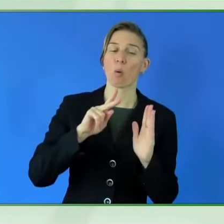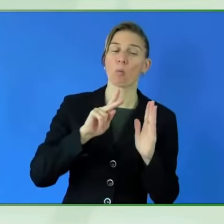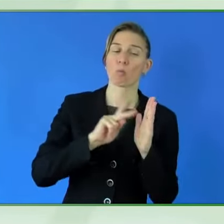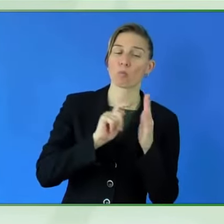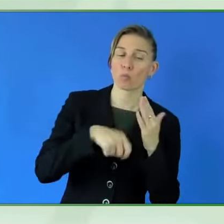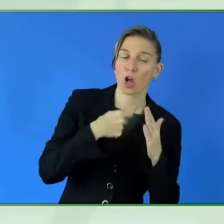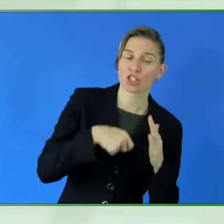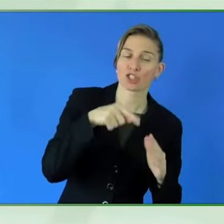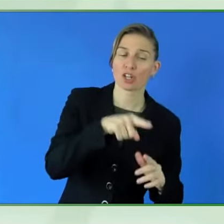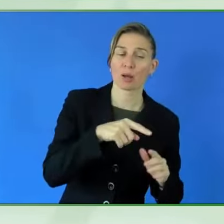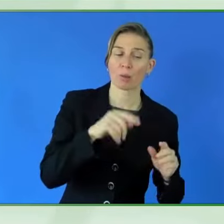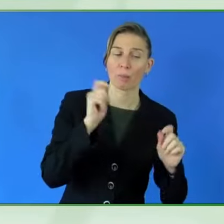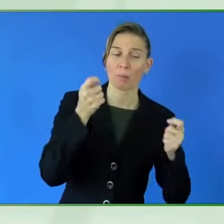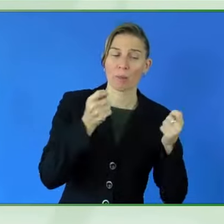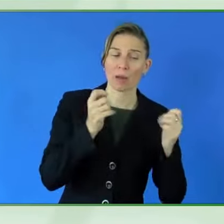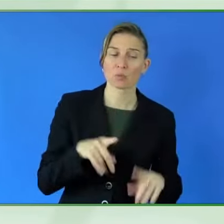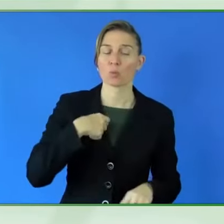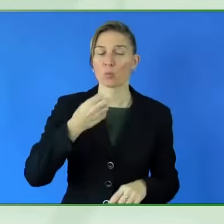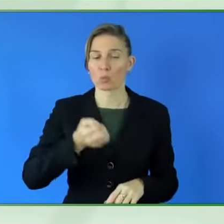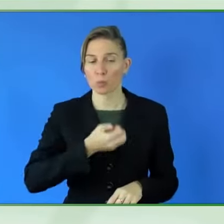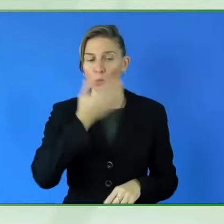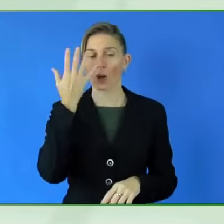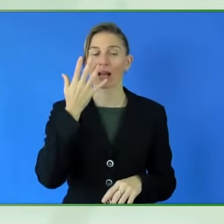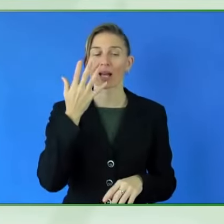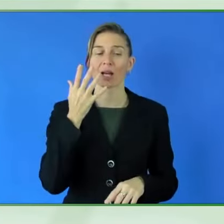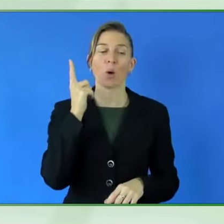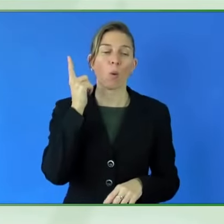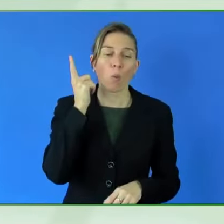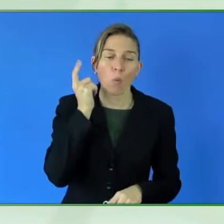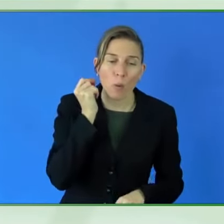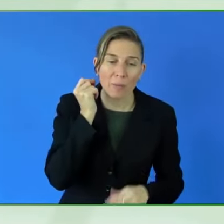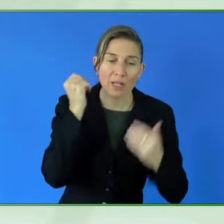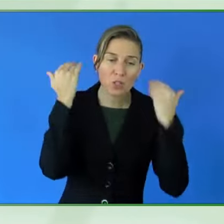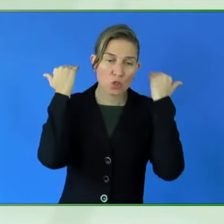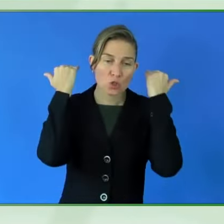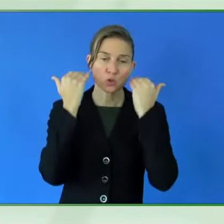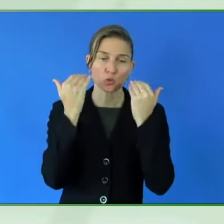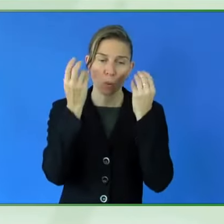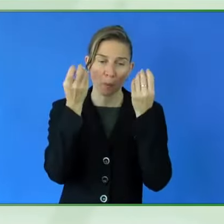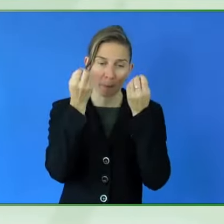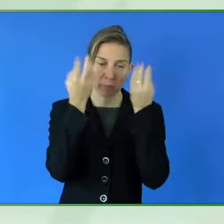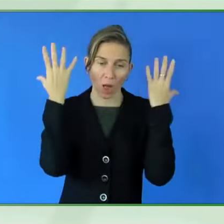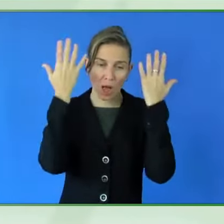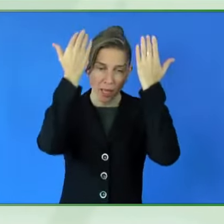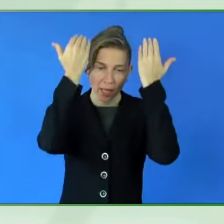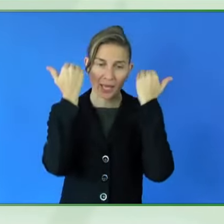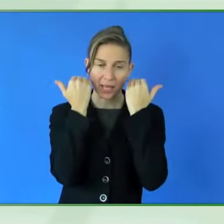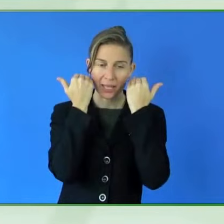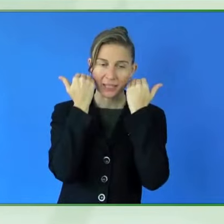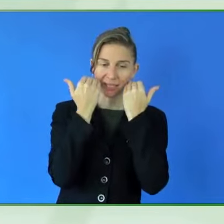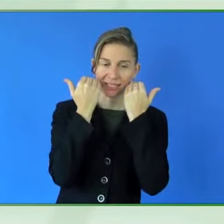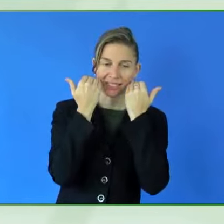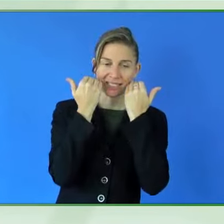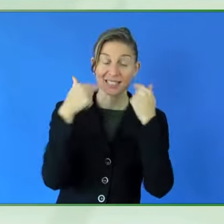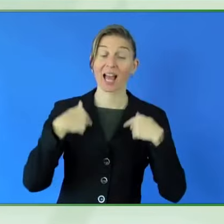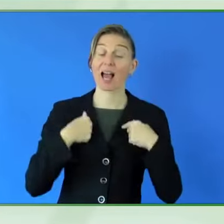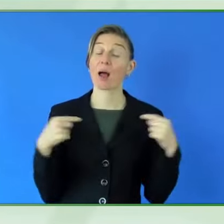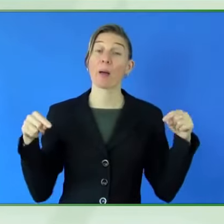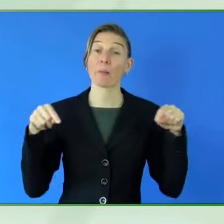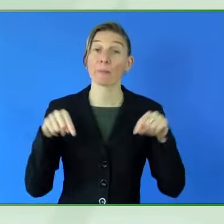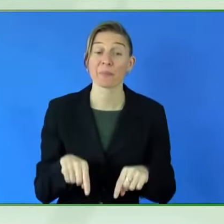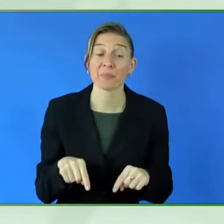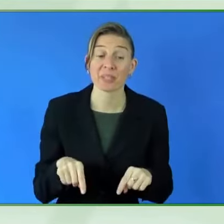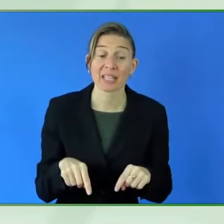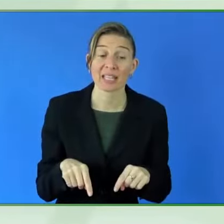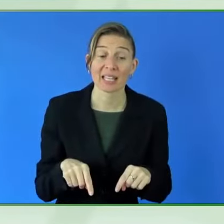I'm a white woman with short blonde hair. And I'm here speaking against the background